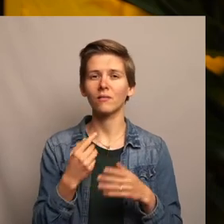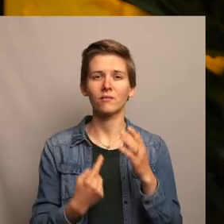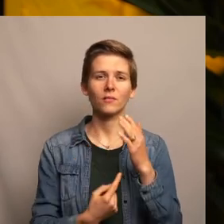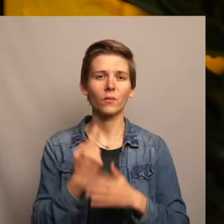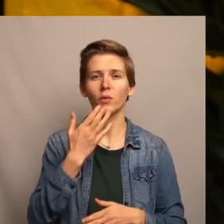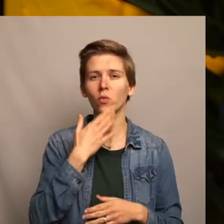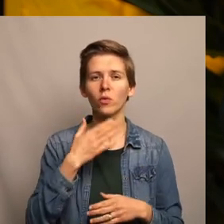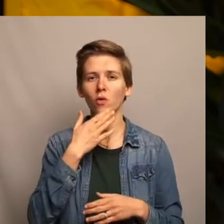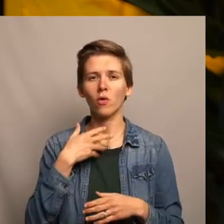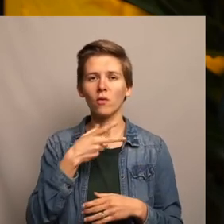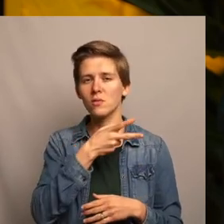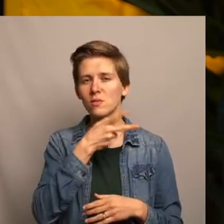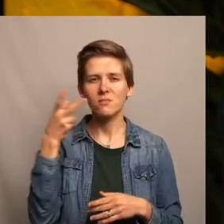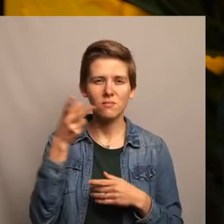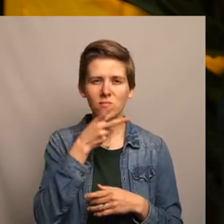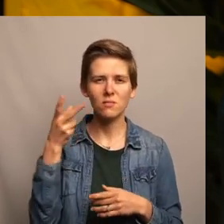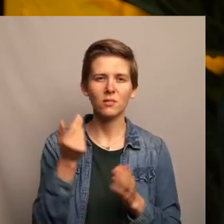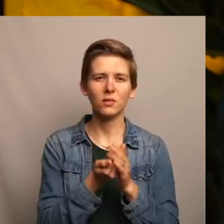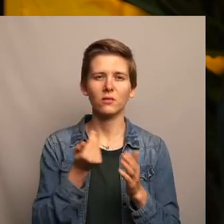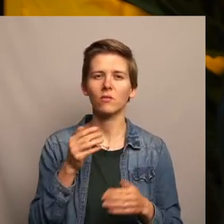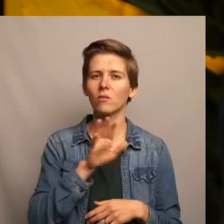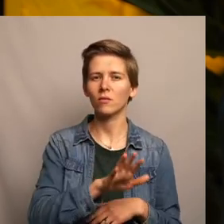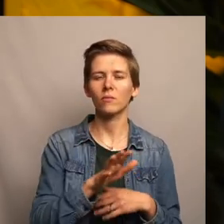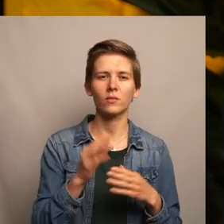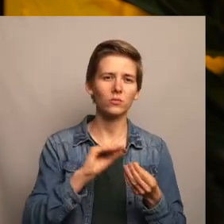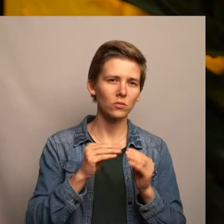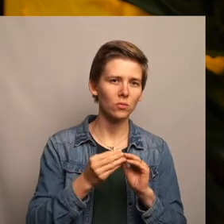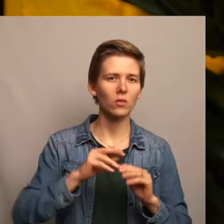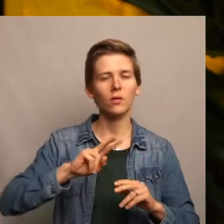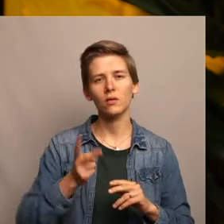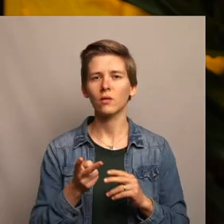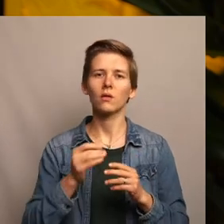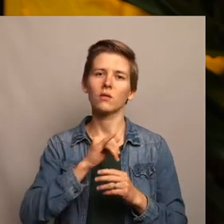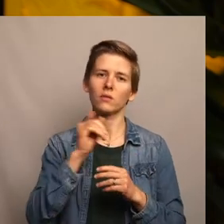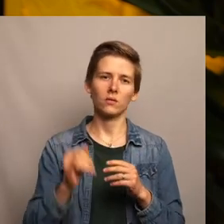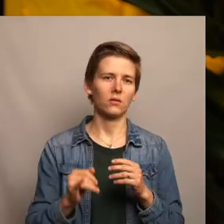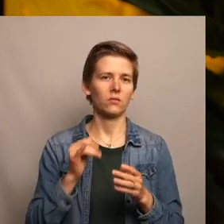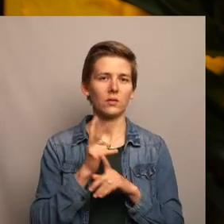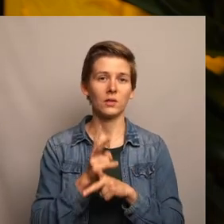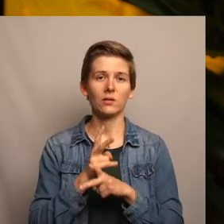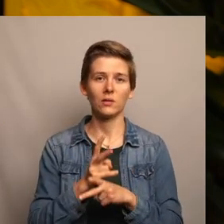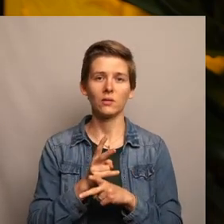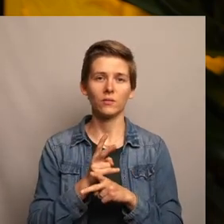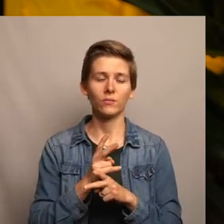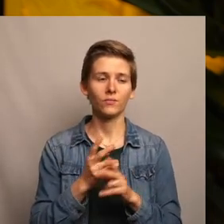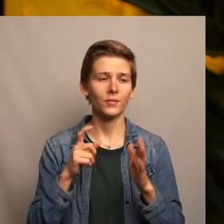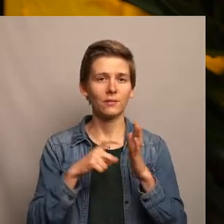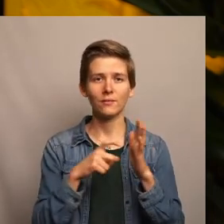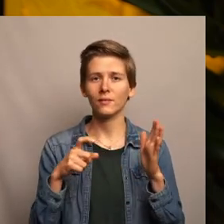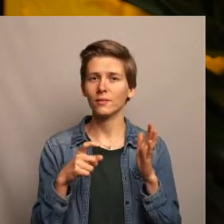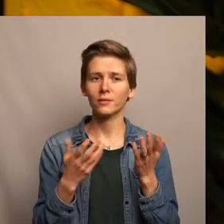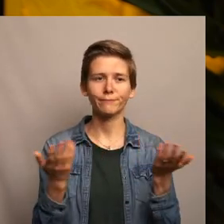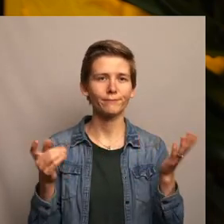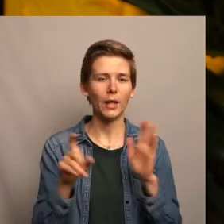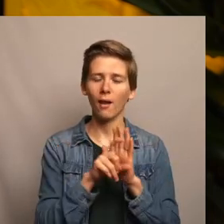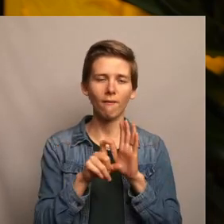of their gender identity, and they are not protected by law. So like it's very hard to